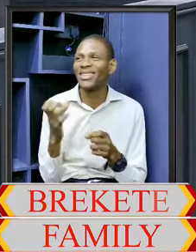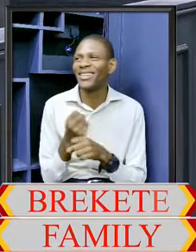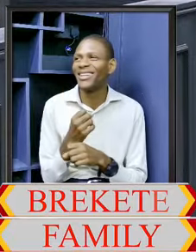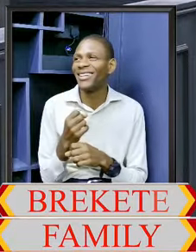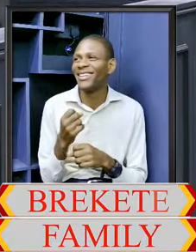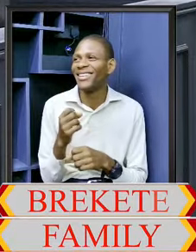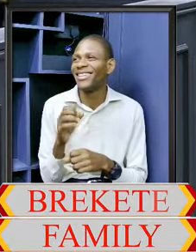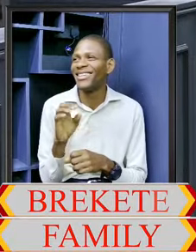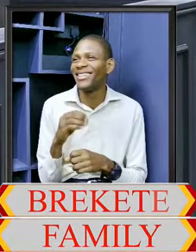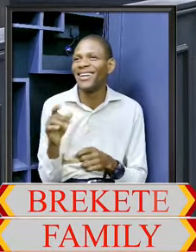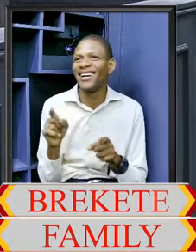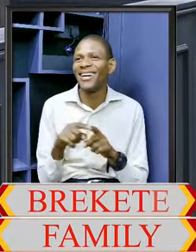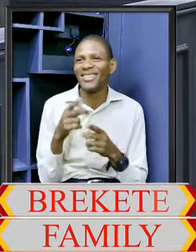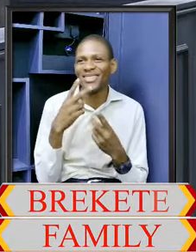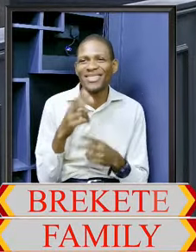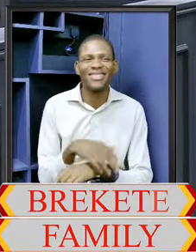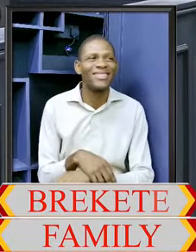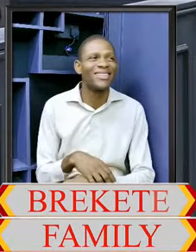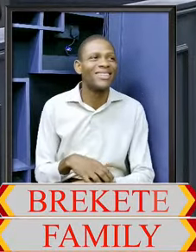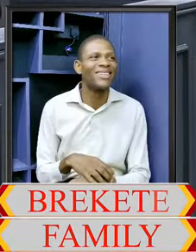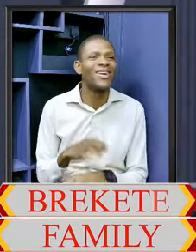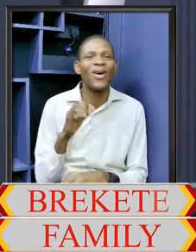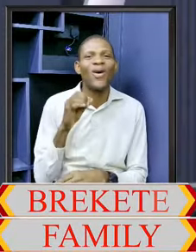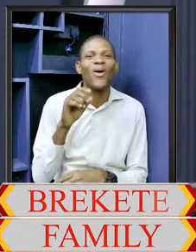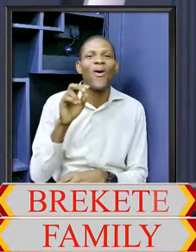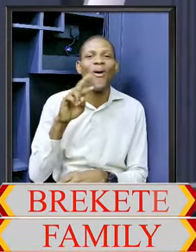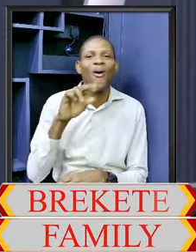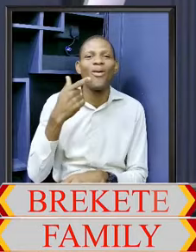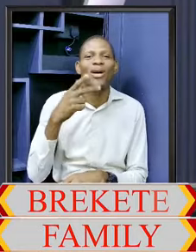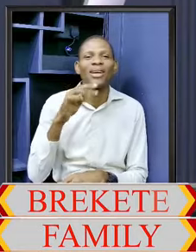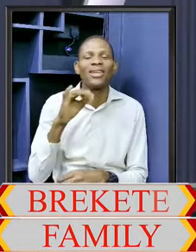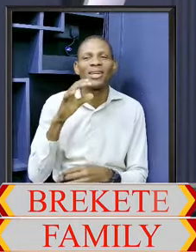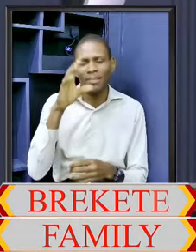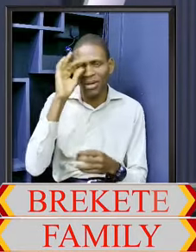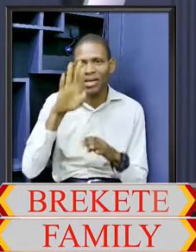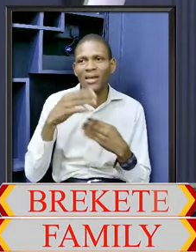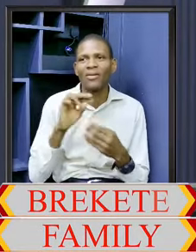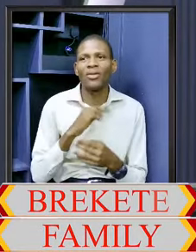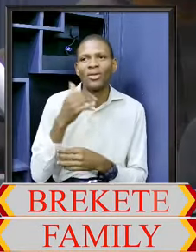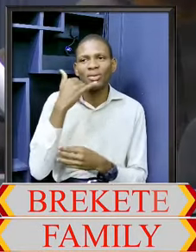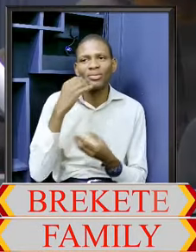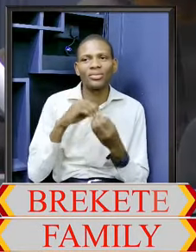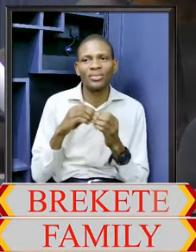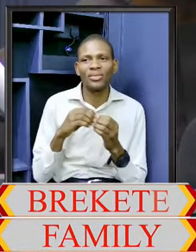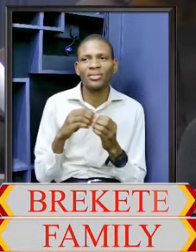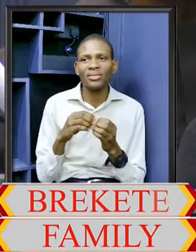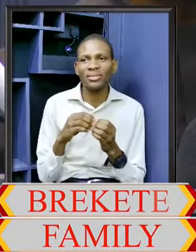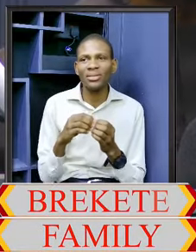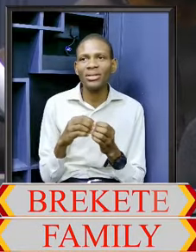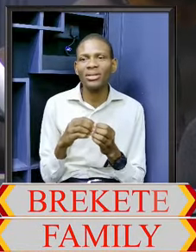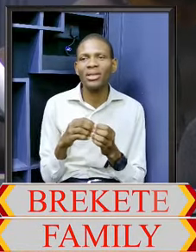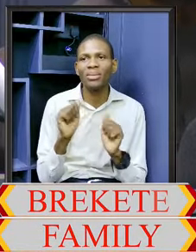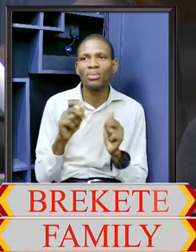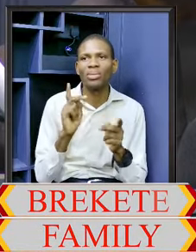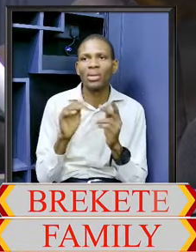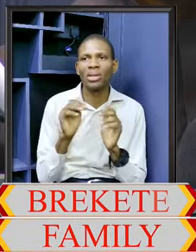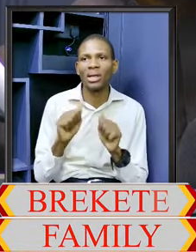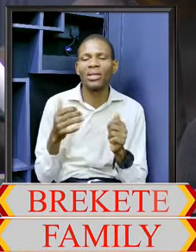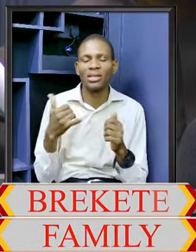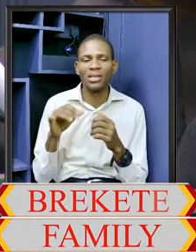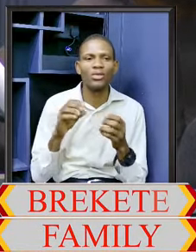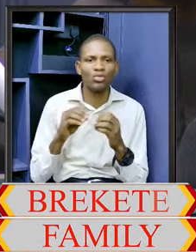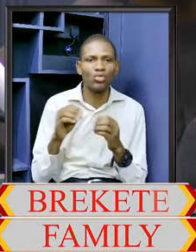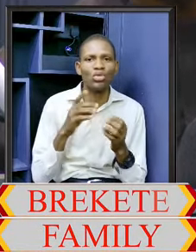the organic man as you see him. Organic man, please give us telephone number. You talk, say people can still do distributorship. Yeah, they can